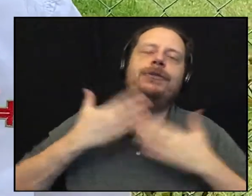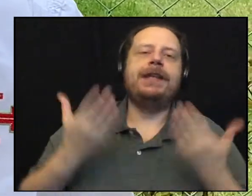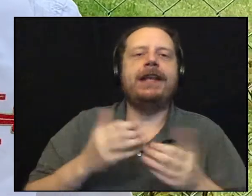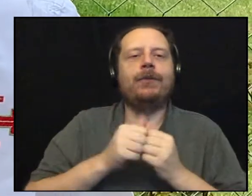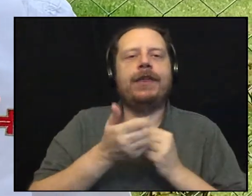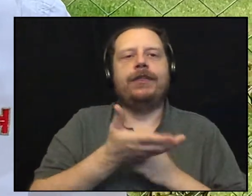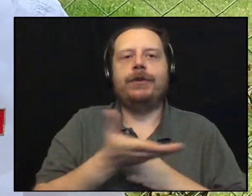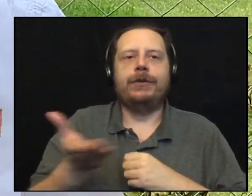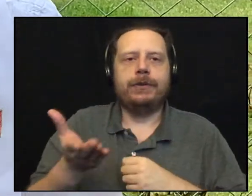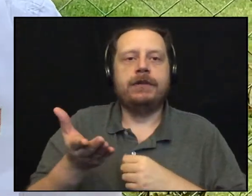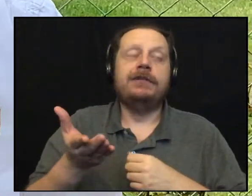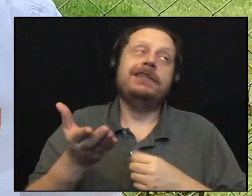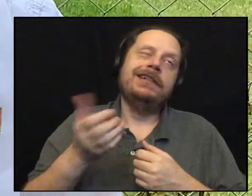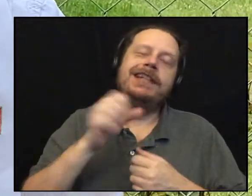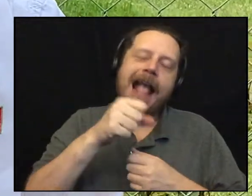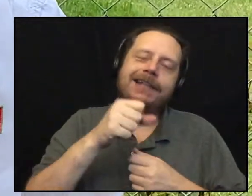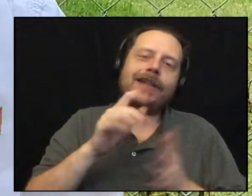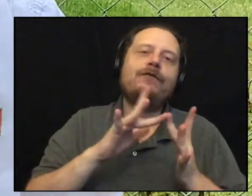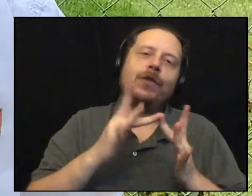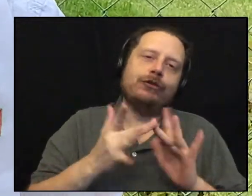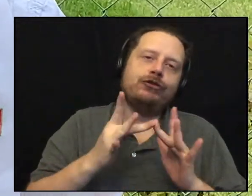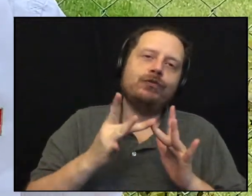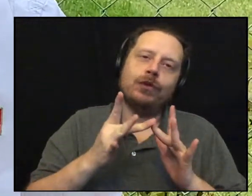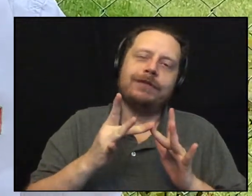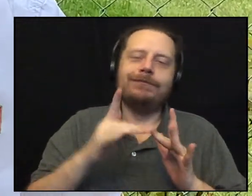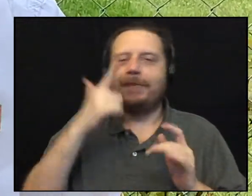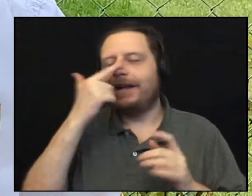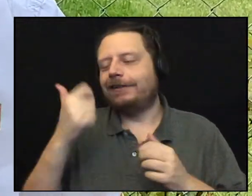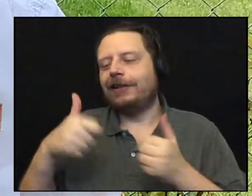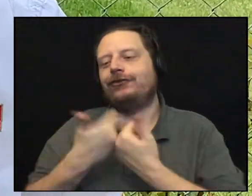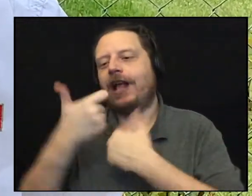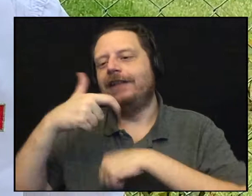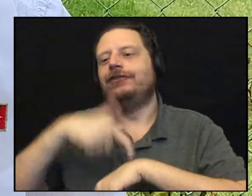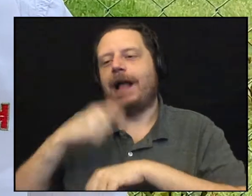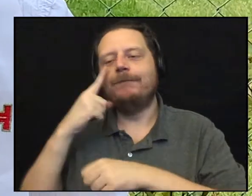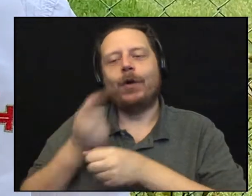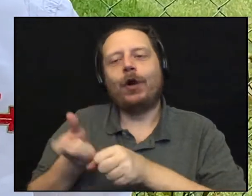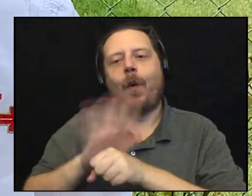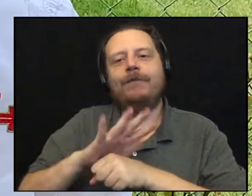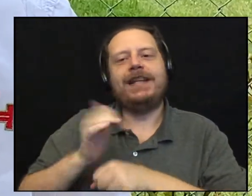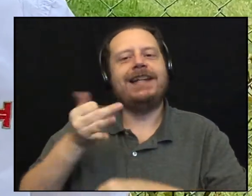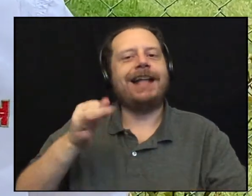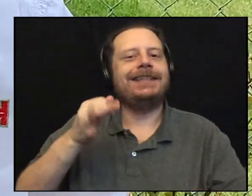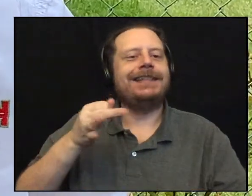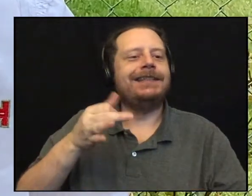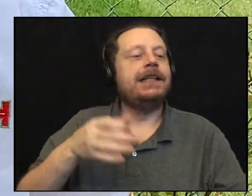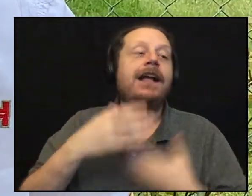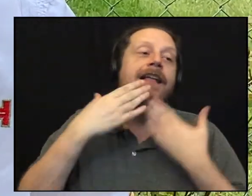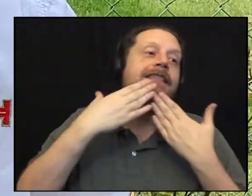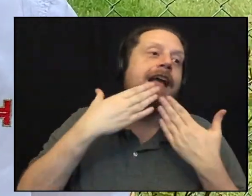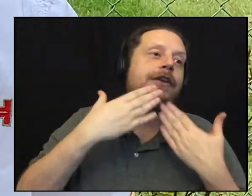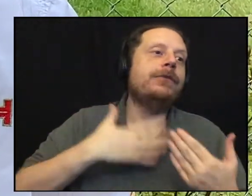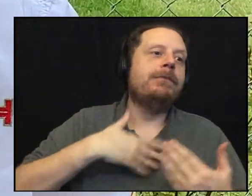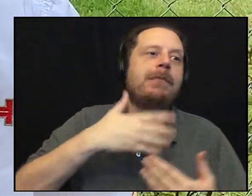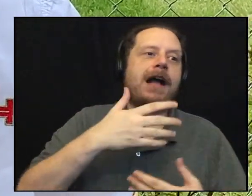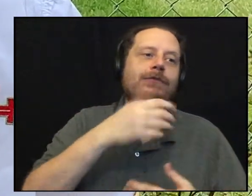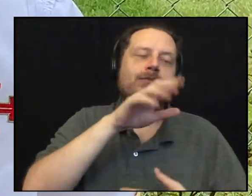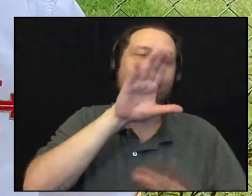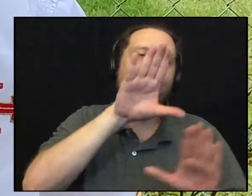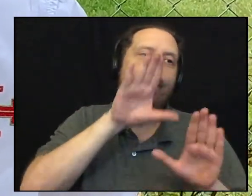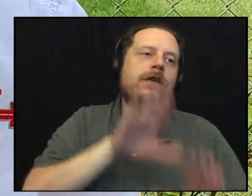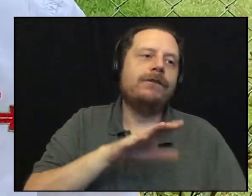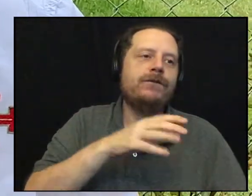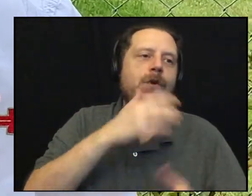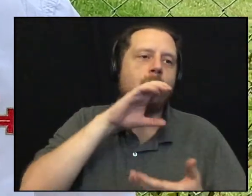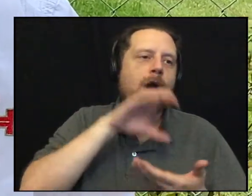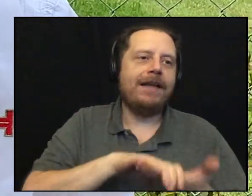albeit virtually in these challenging times of COVID-19. And I want to thank my lovely wife, Lisa, who I love dearly and is